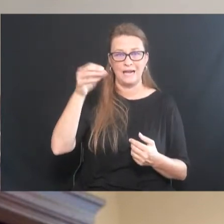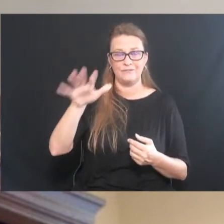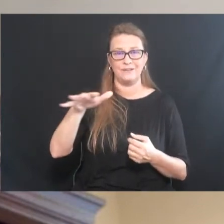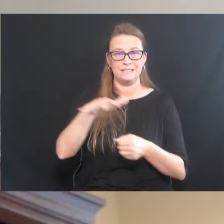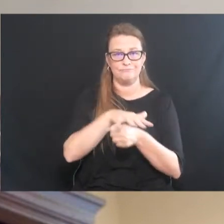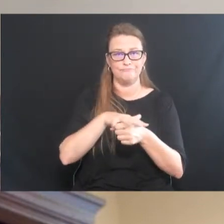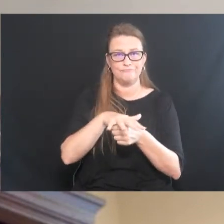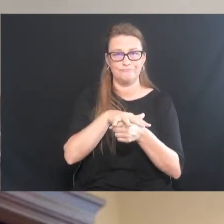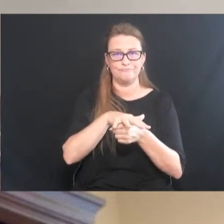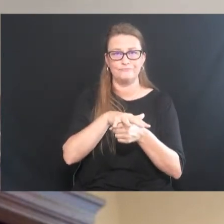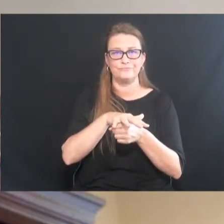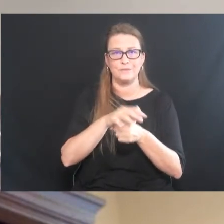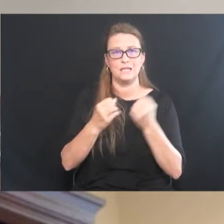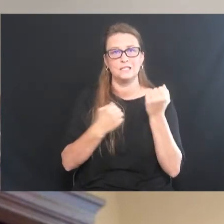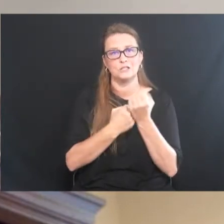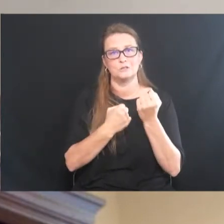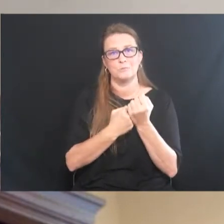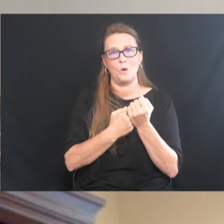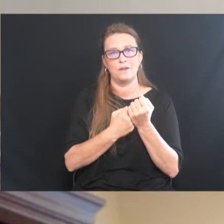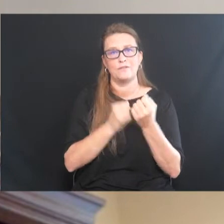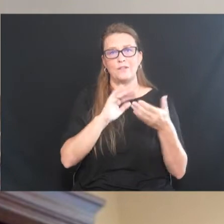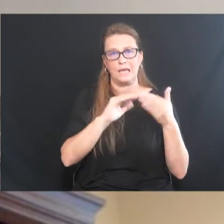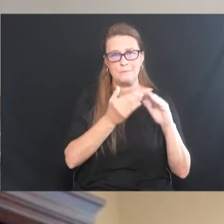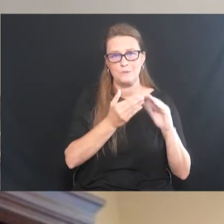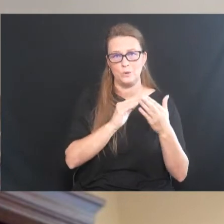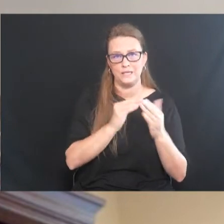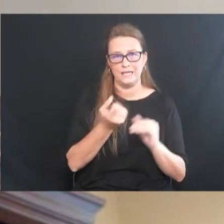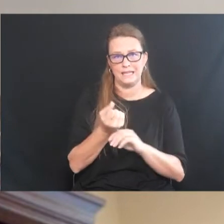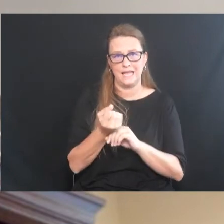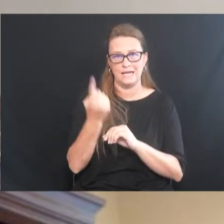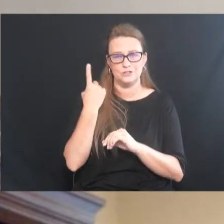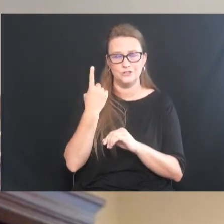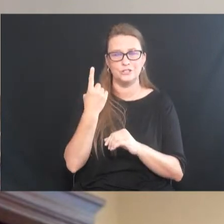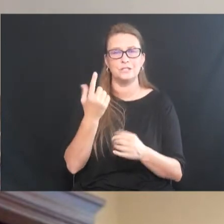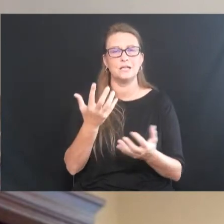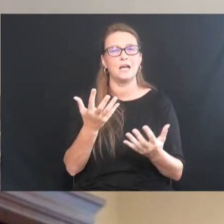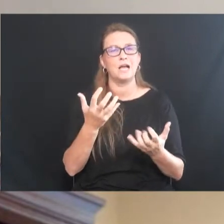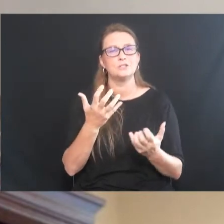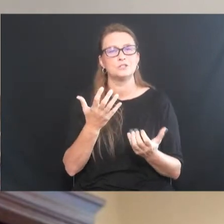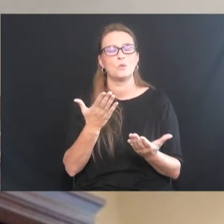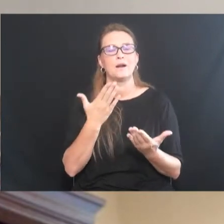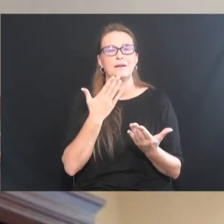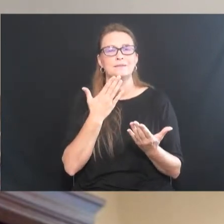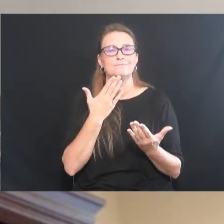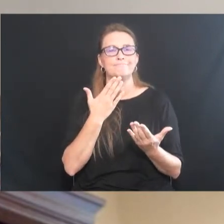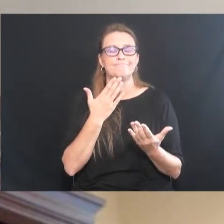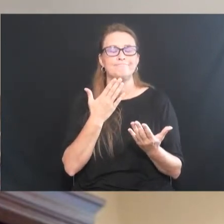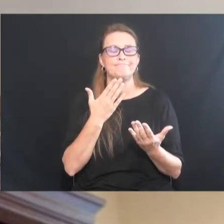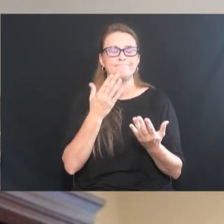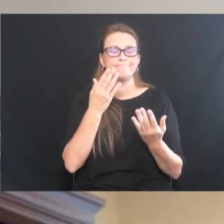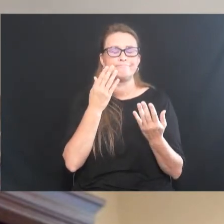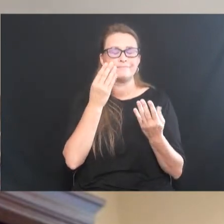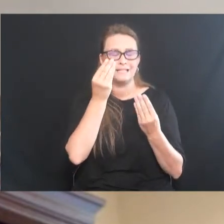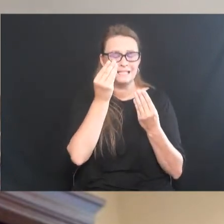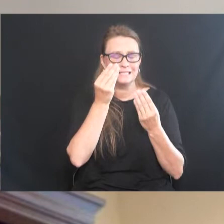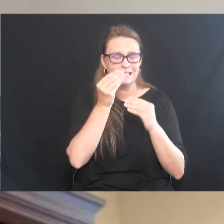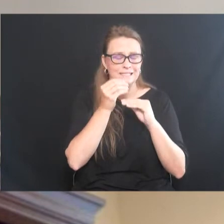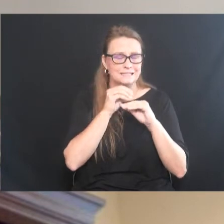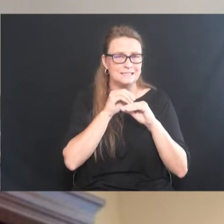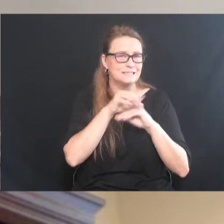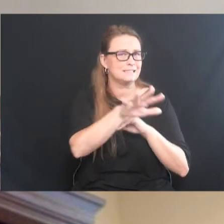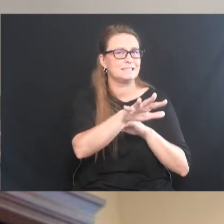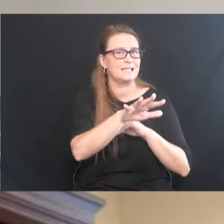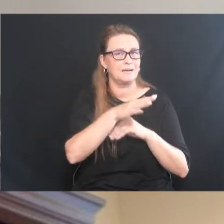of the local community last year. So I would just like to send on from